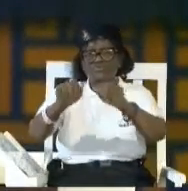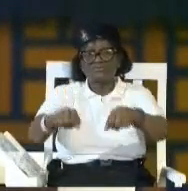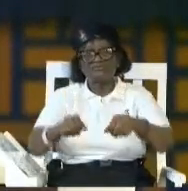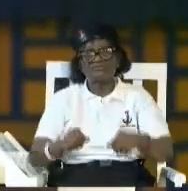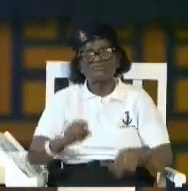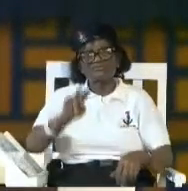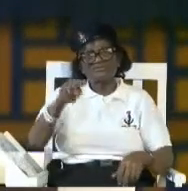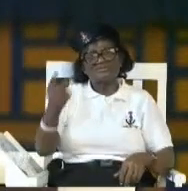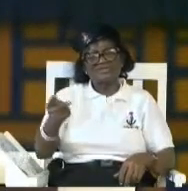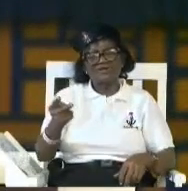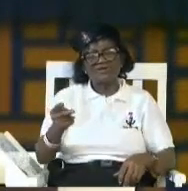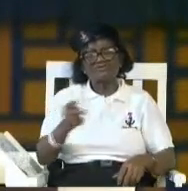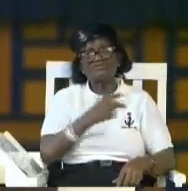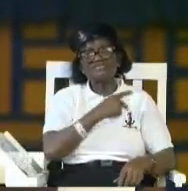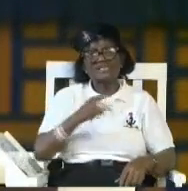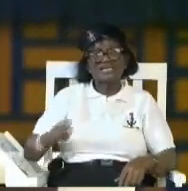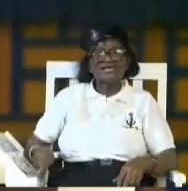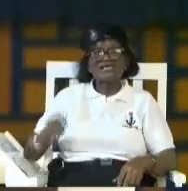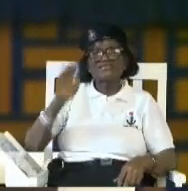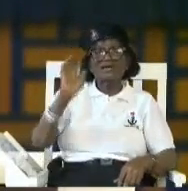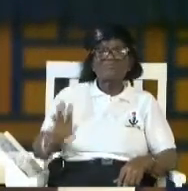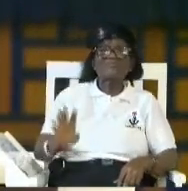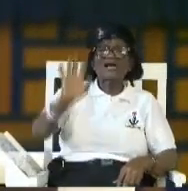2 Kings chapter 2,